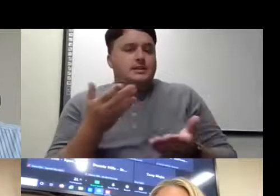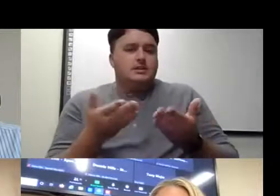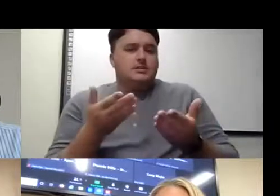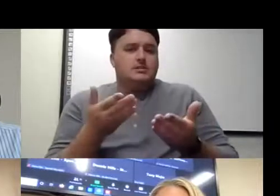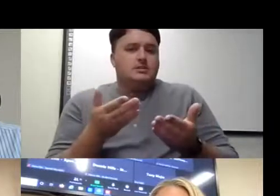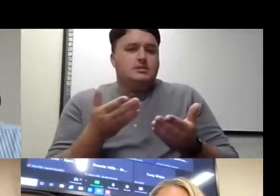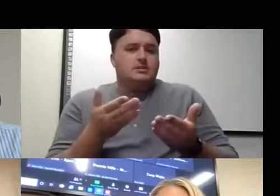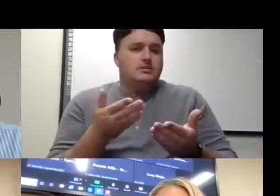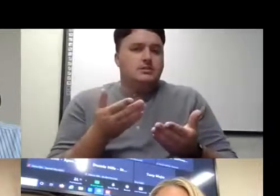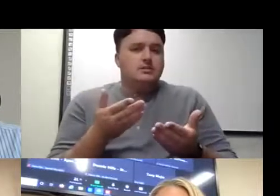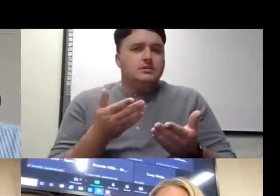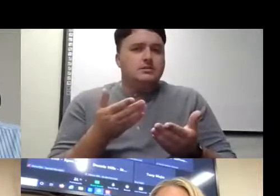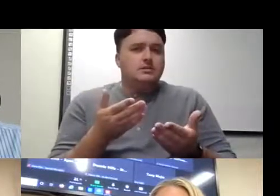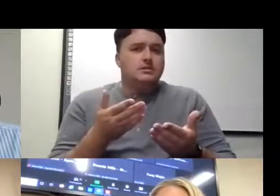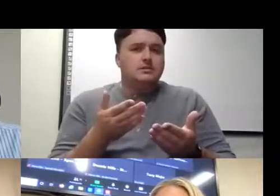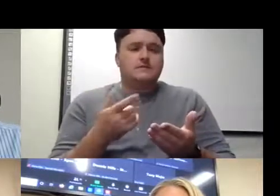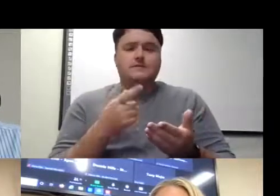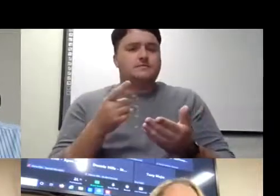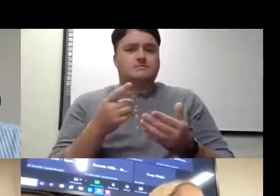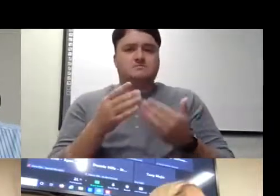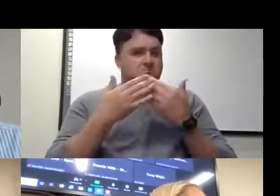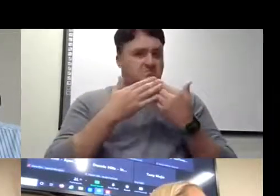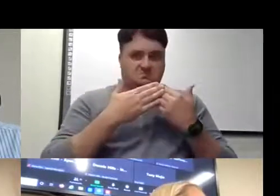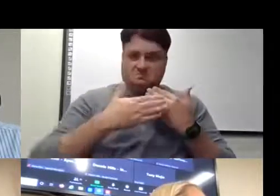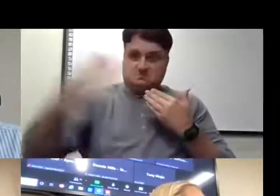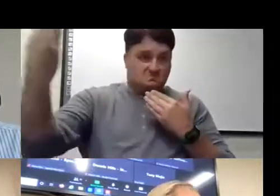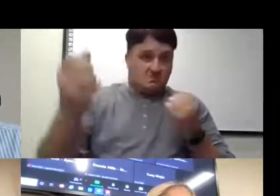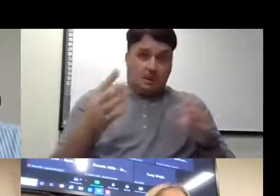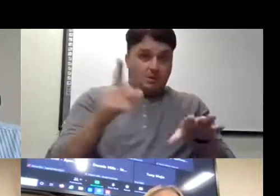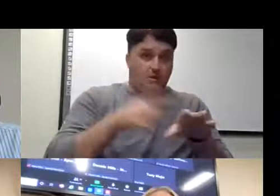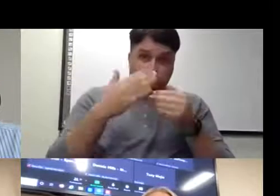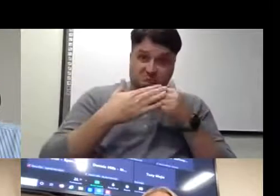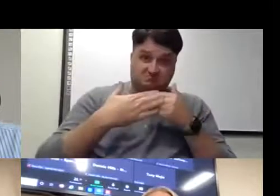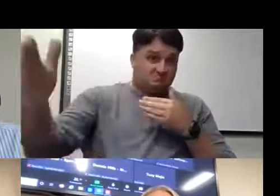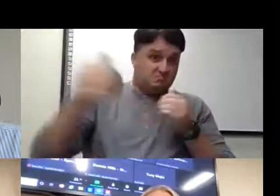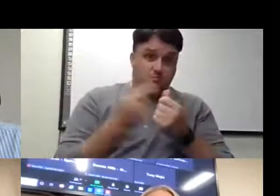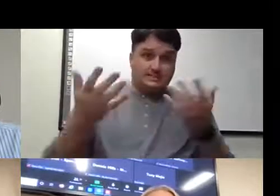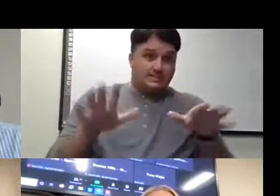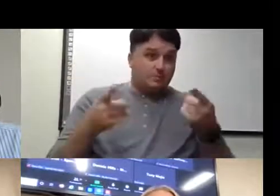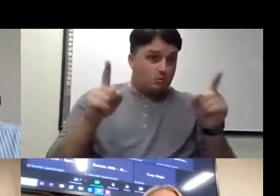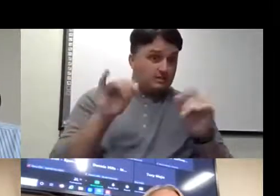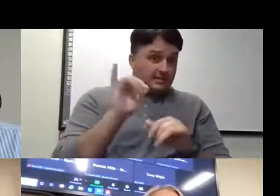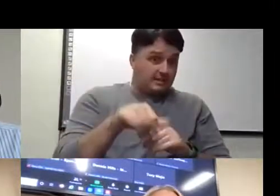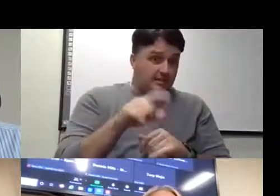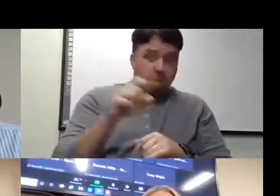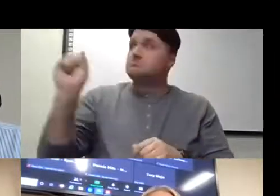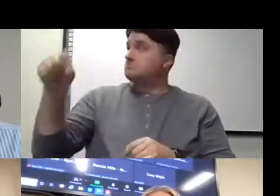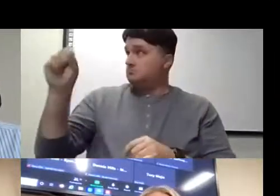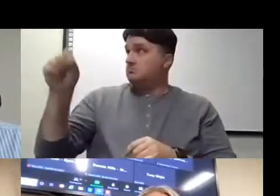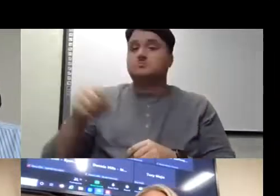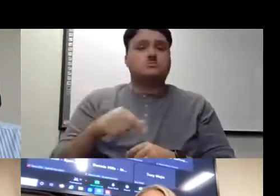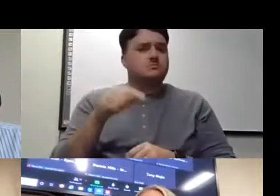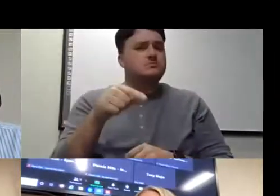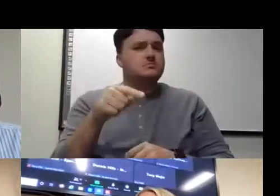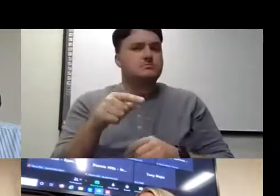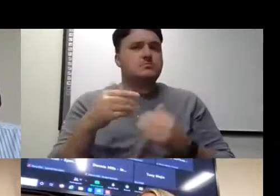these for indefinite period of time now? Is that the way the settlement works? Or yeah, and like, does it